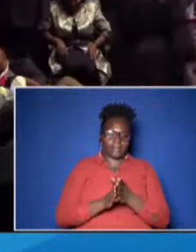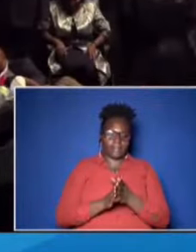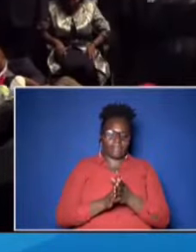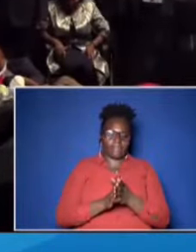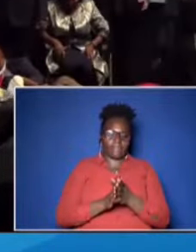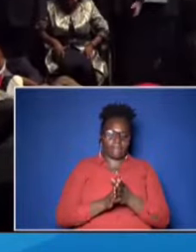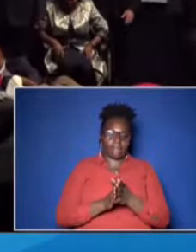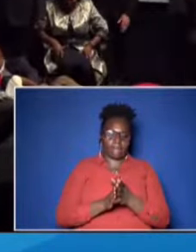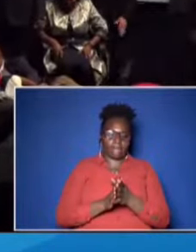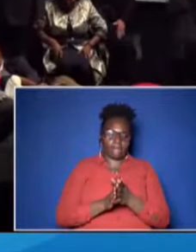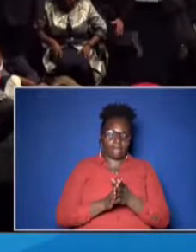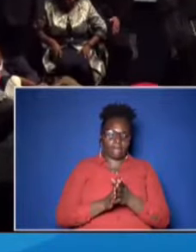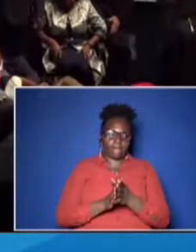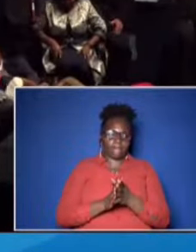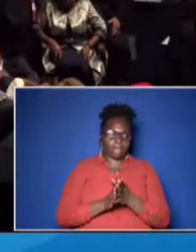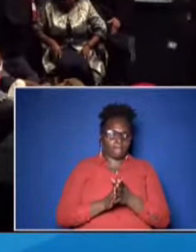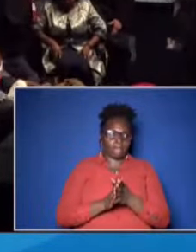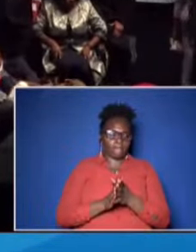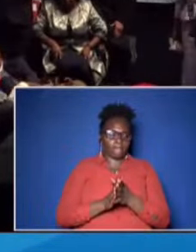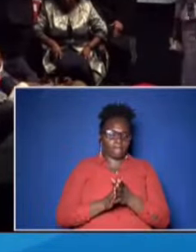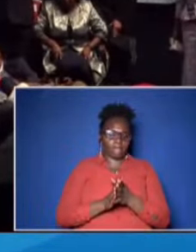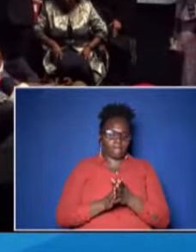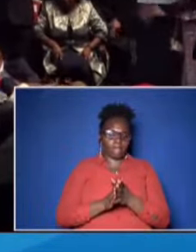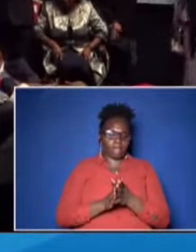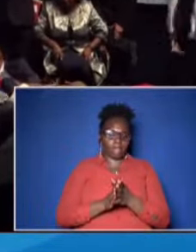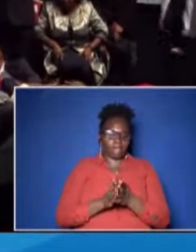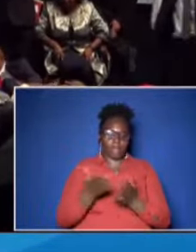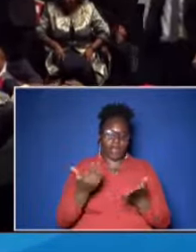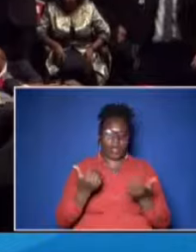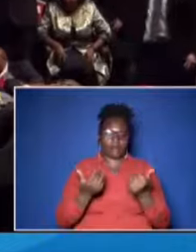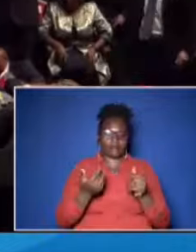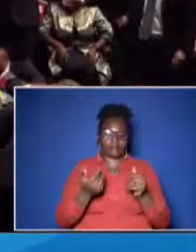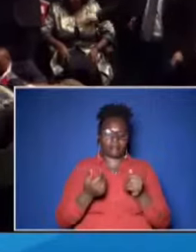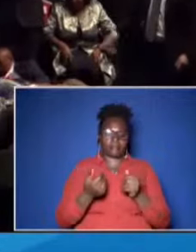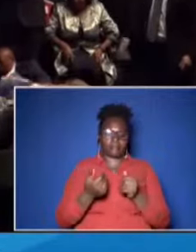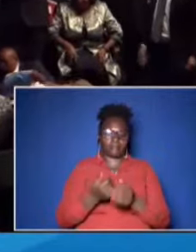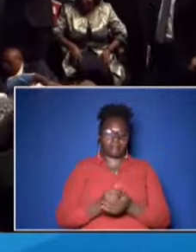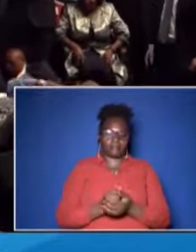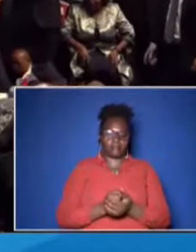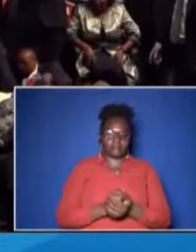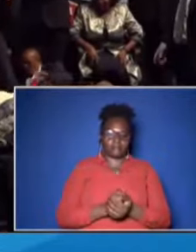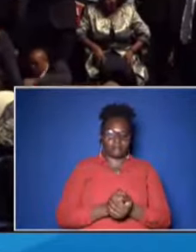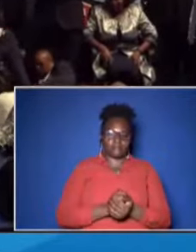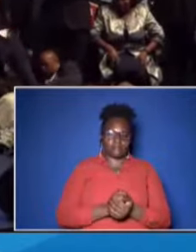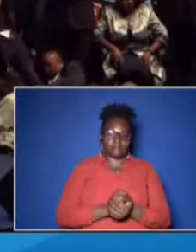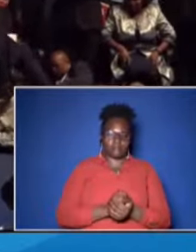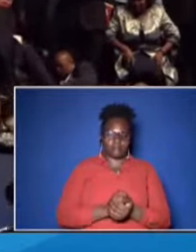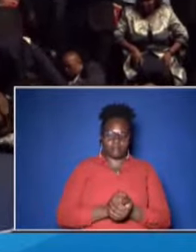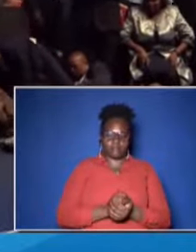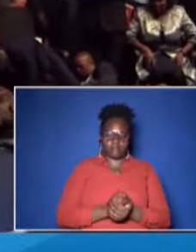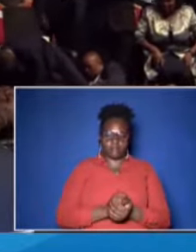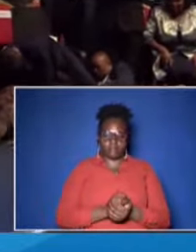hallelujah come here ladies come here